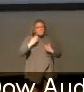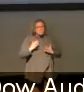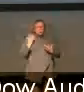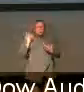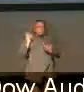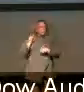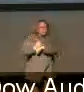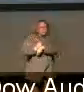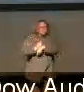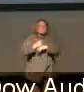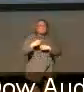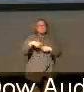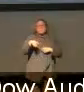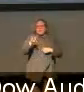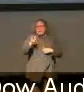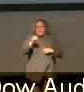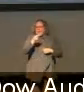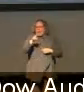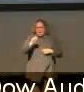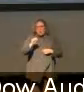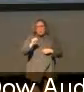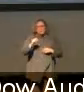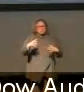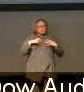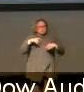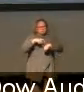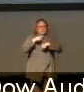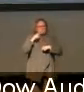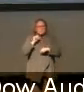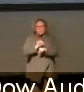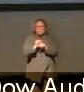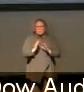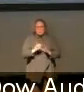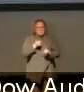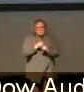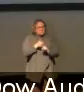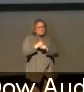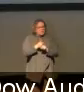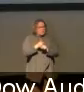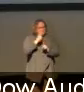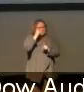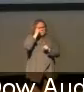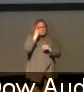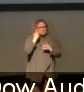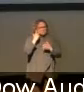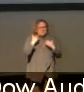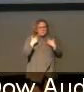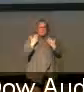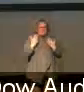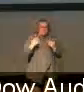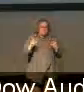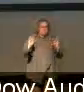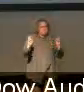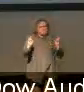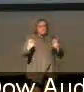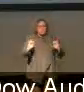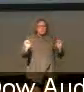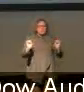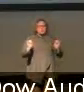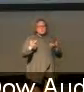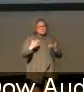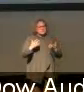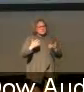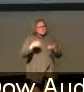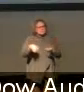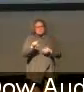hours of time off for employees for expanded emergency sick leave. And then that expiration